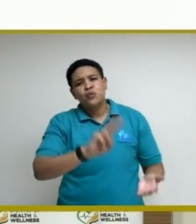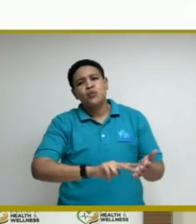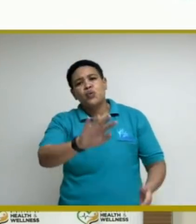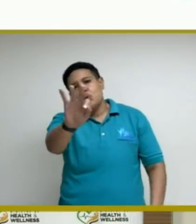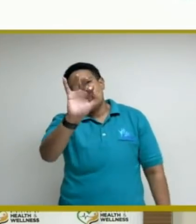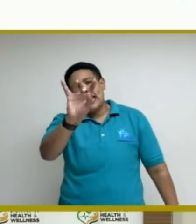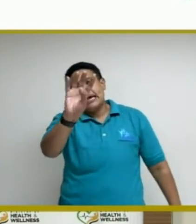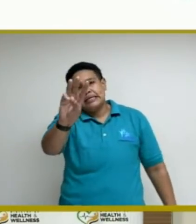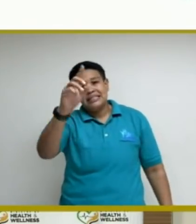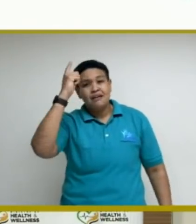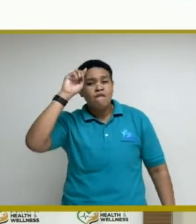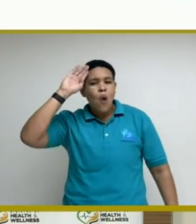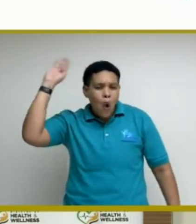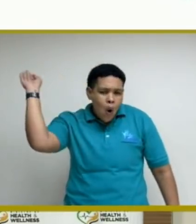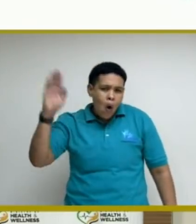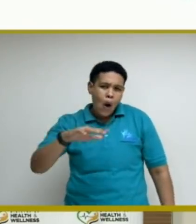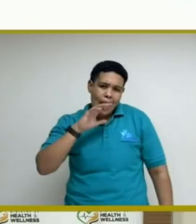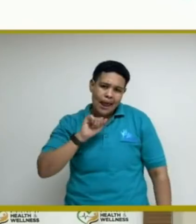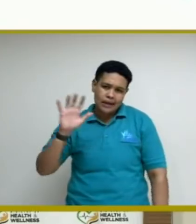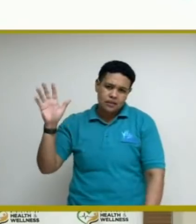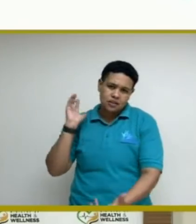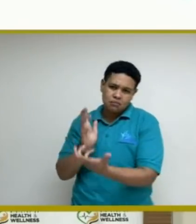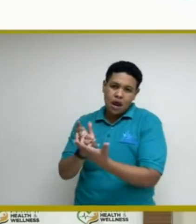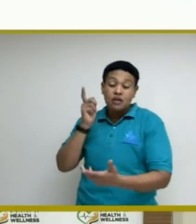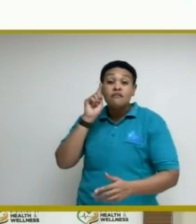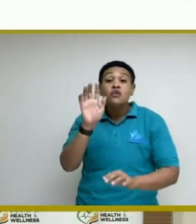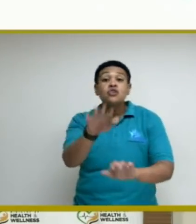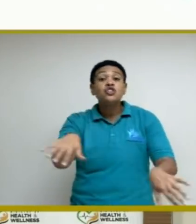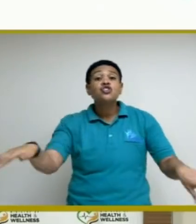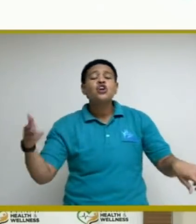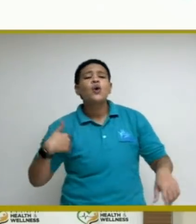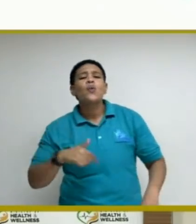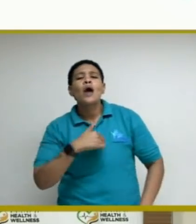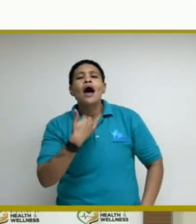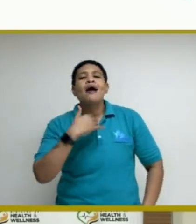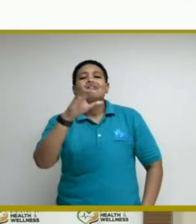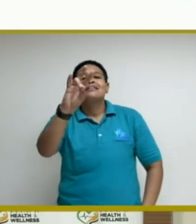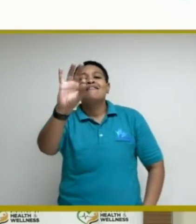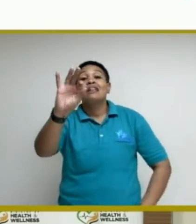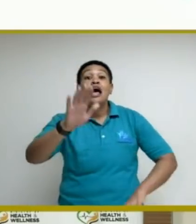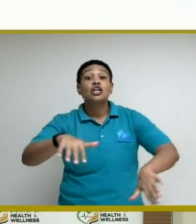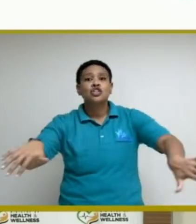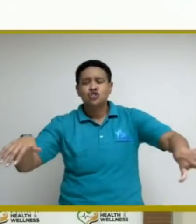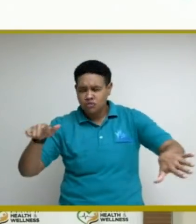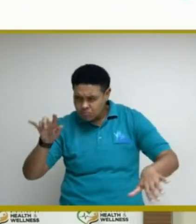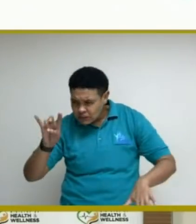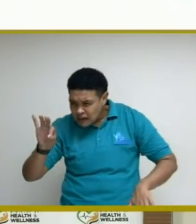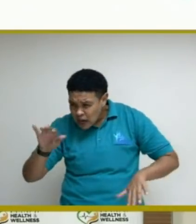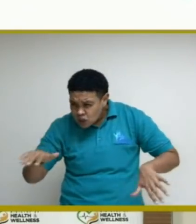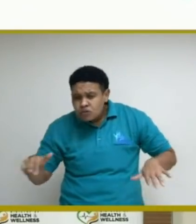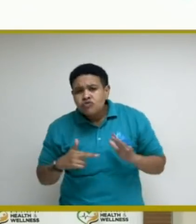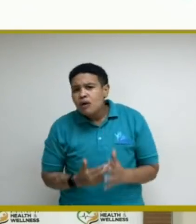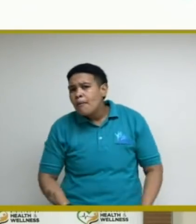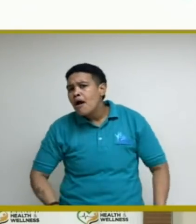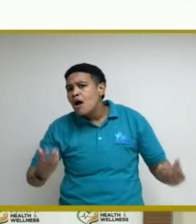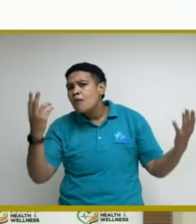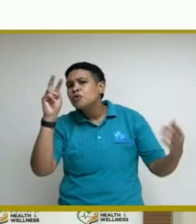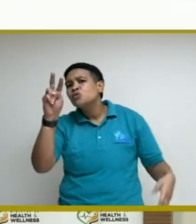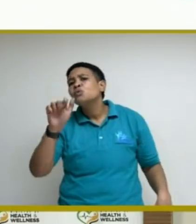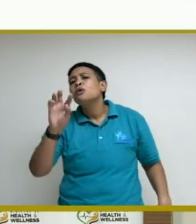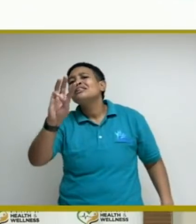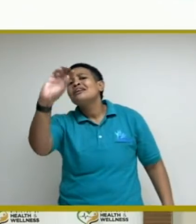2,986. This is for all age groups. For children, we would have had 79 children, which represents